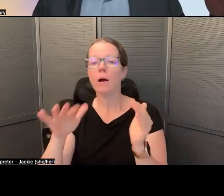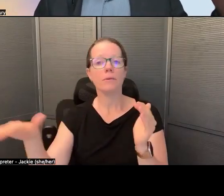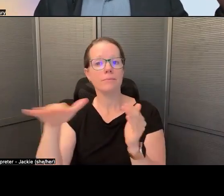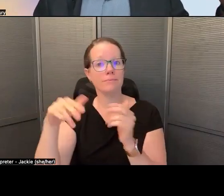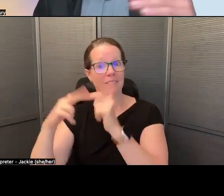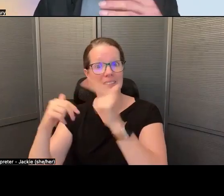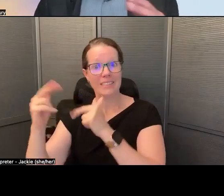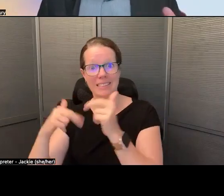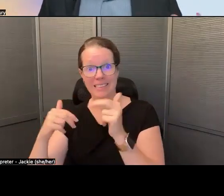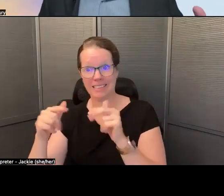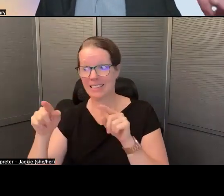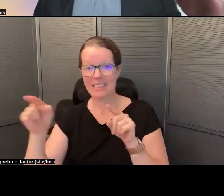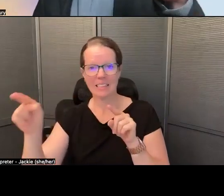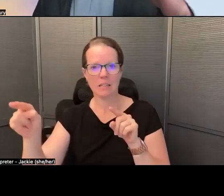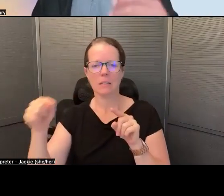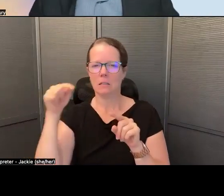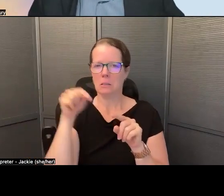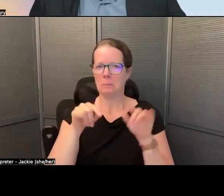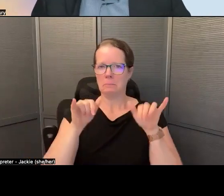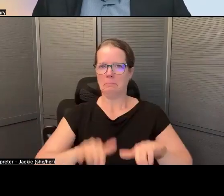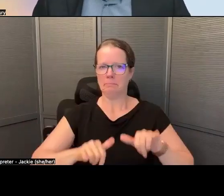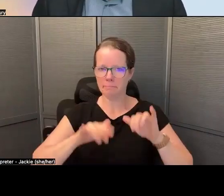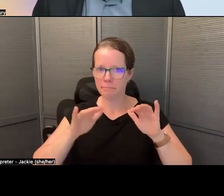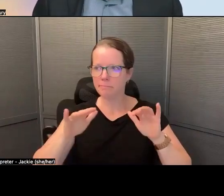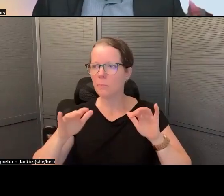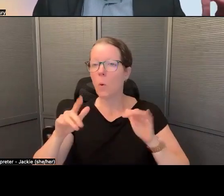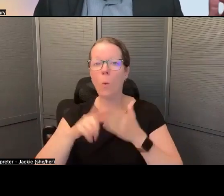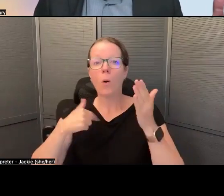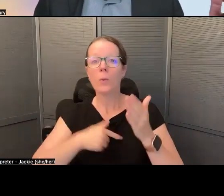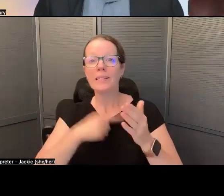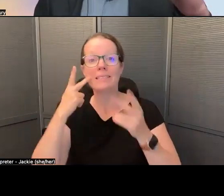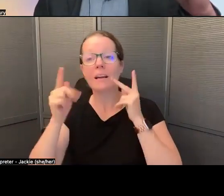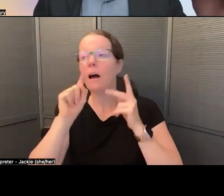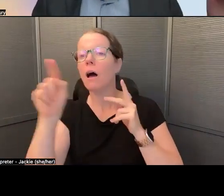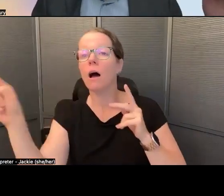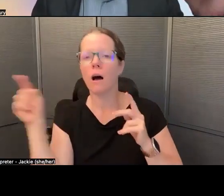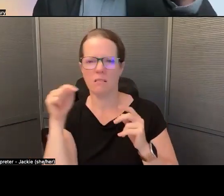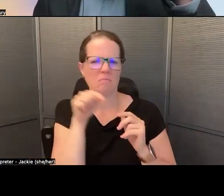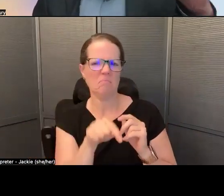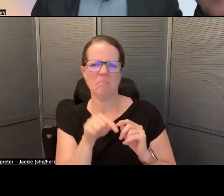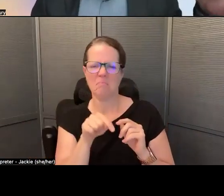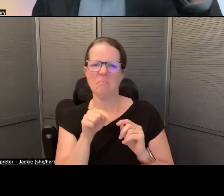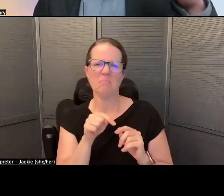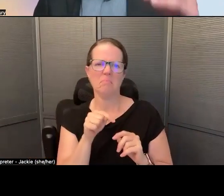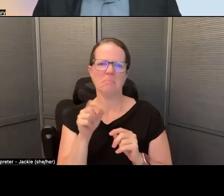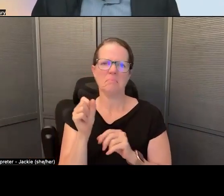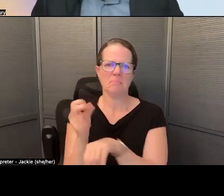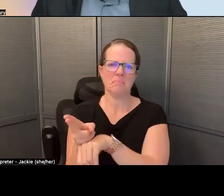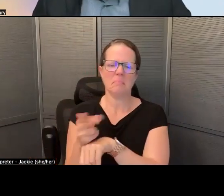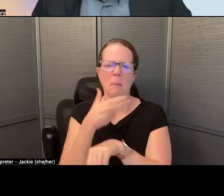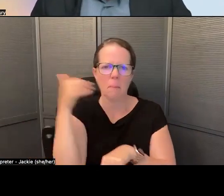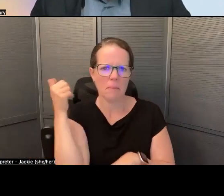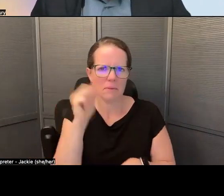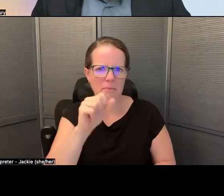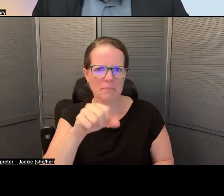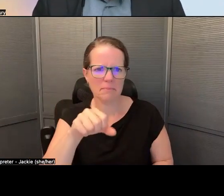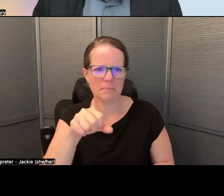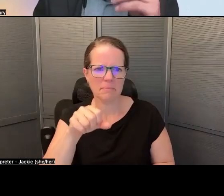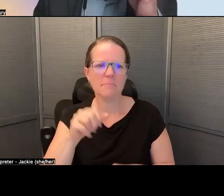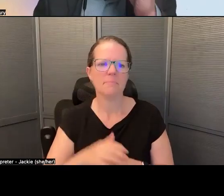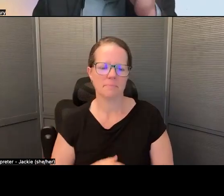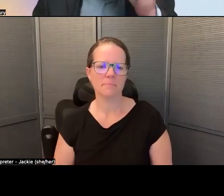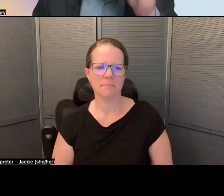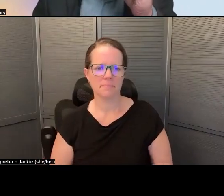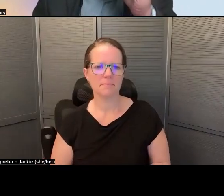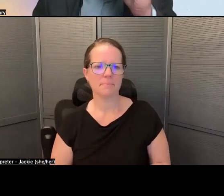maintains as a decrease relative to trends in the rest of the facility, which were consistent with that small incline over the same time